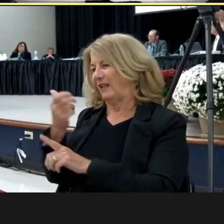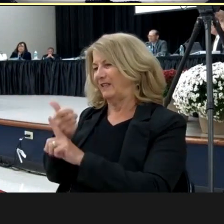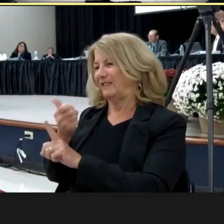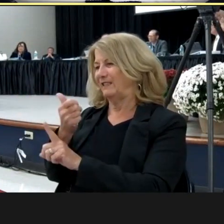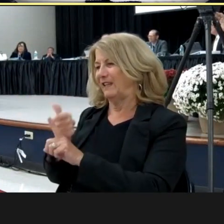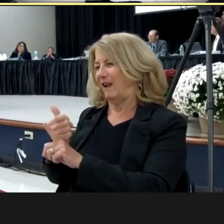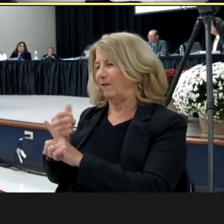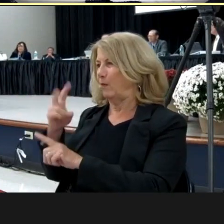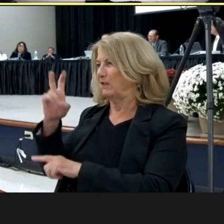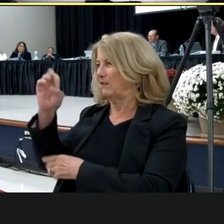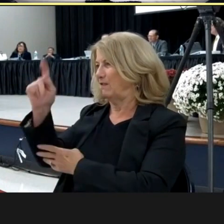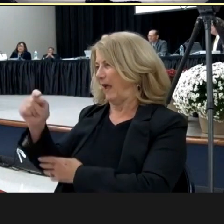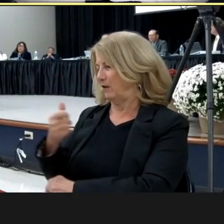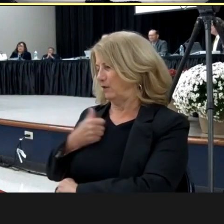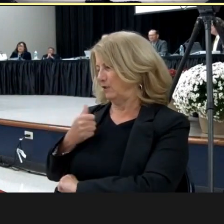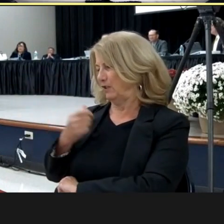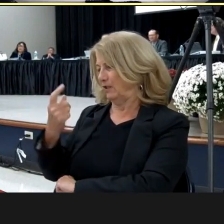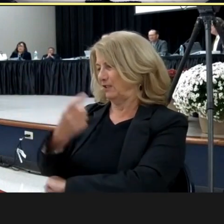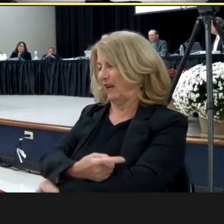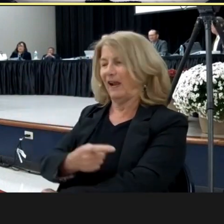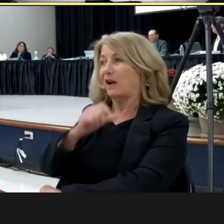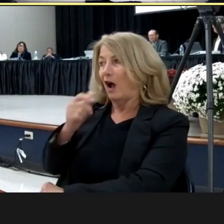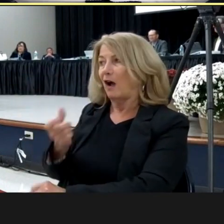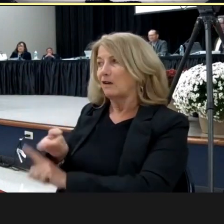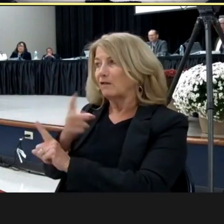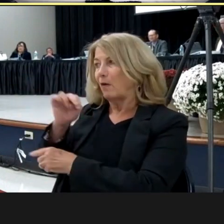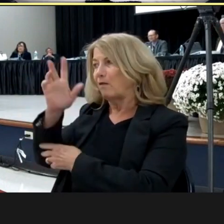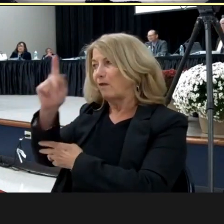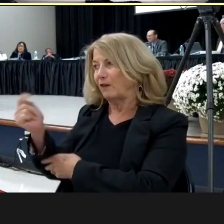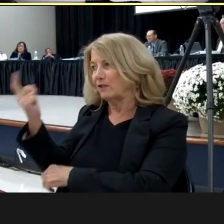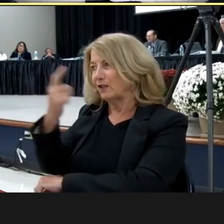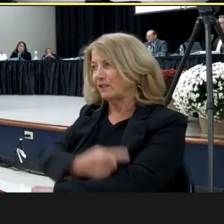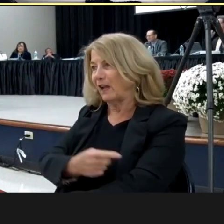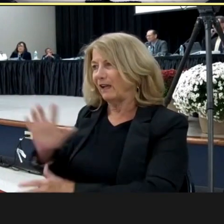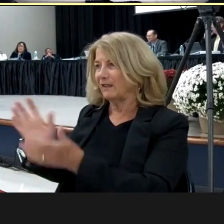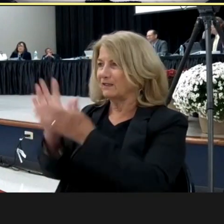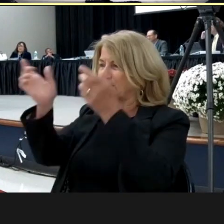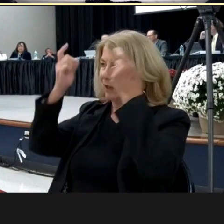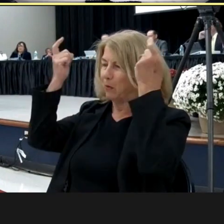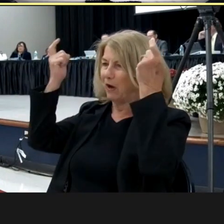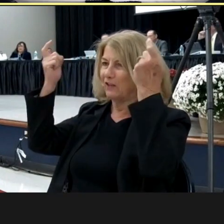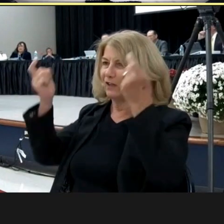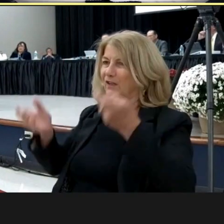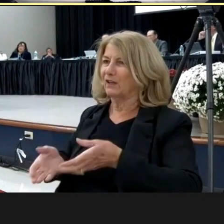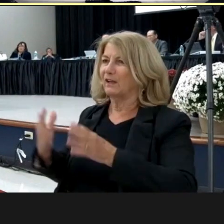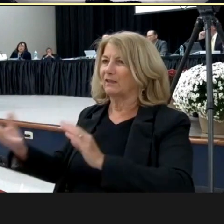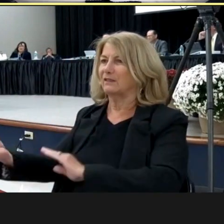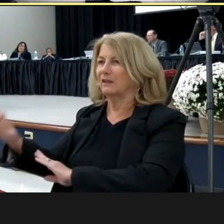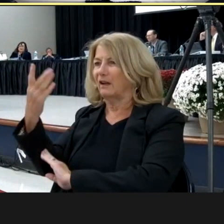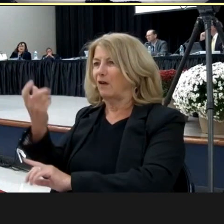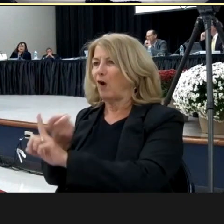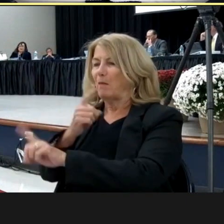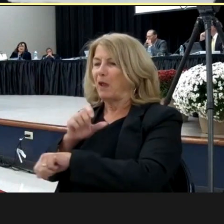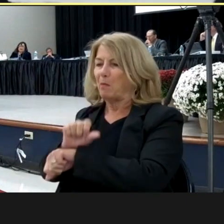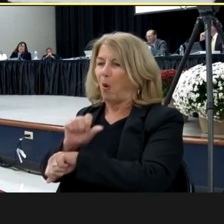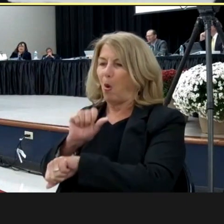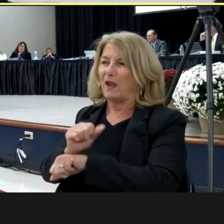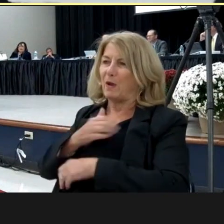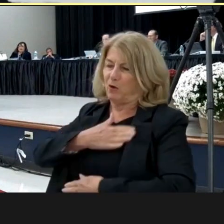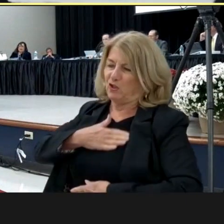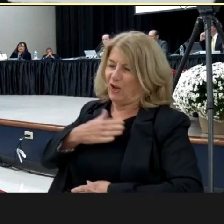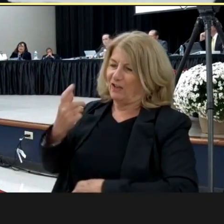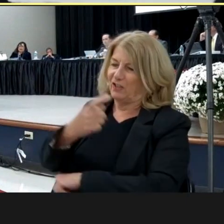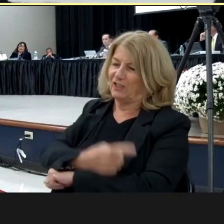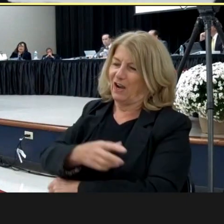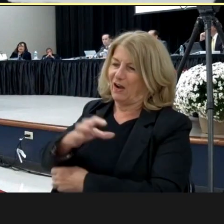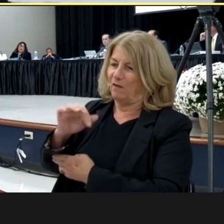Veterans Day. That is not from the Veterans Day celebration. Now let's pull that back up for a second. That is from Employee Appreciation Day. And Frank's